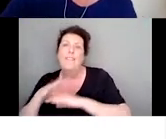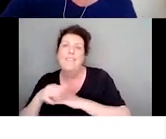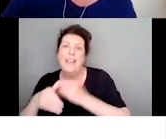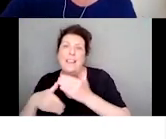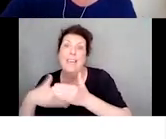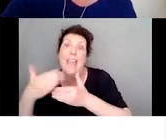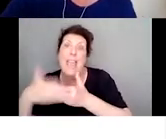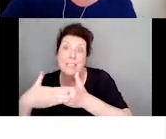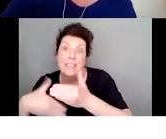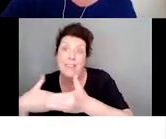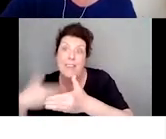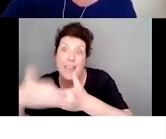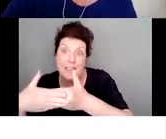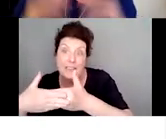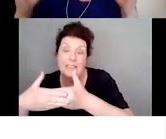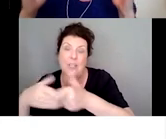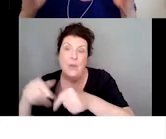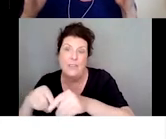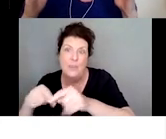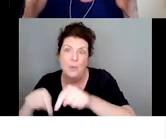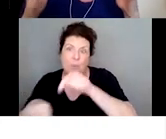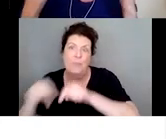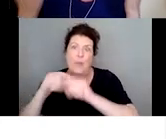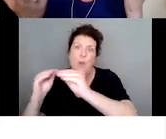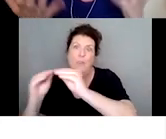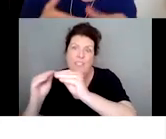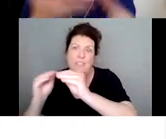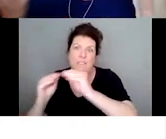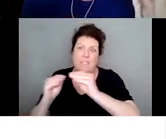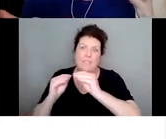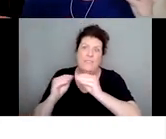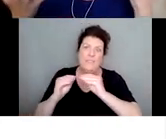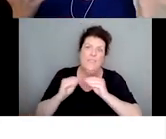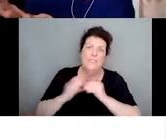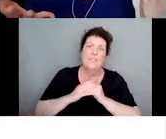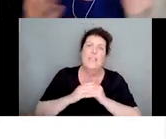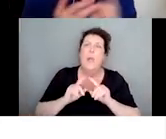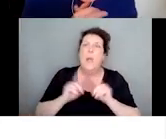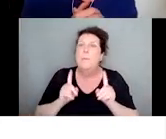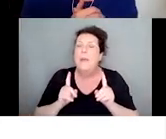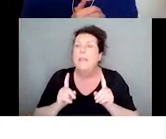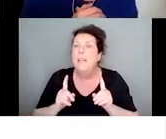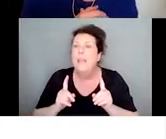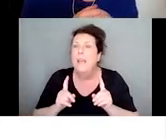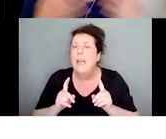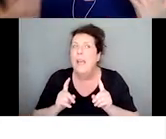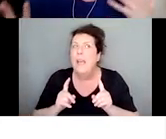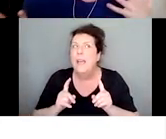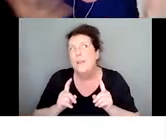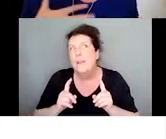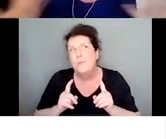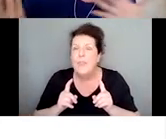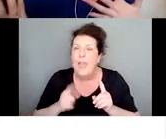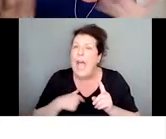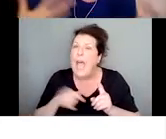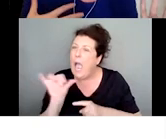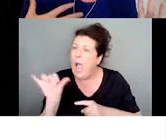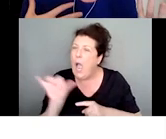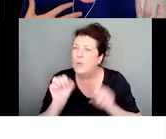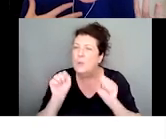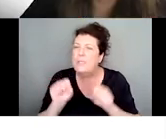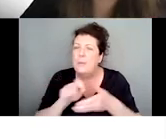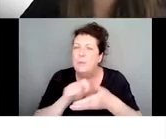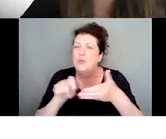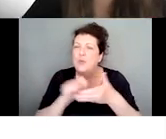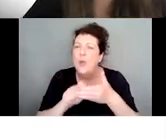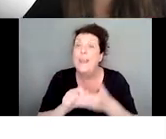got to, um, just sort of exist in its own little world. And so to that end too, I also got to write it out of order,